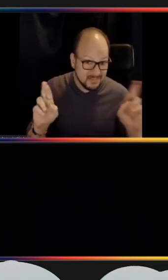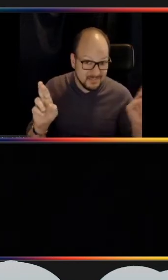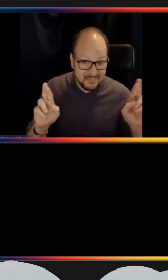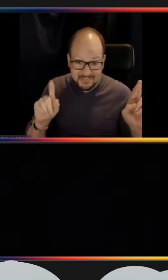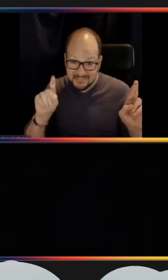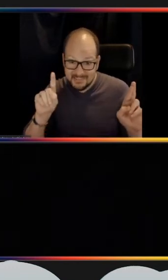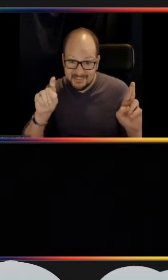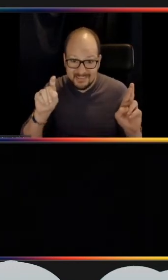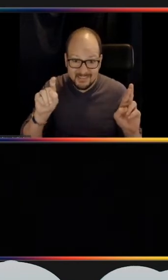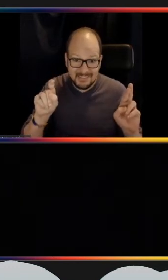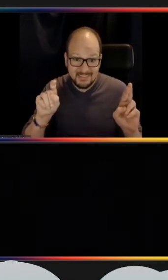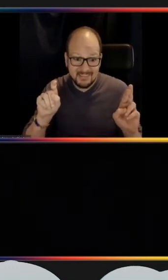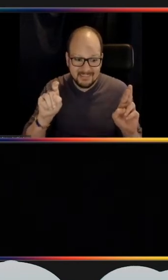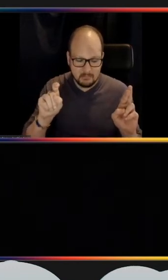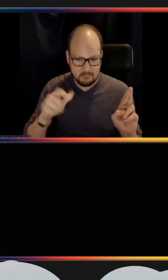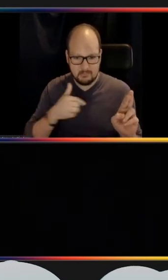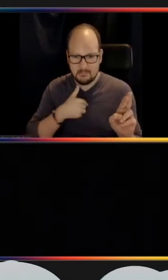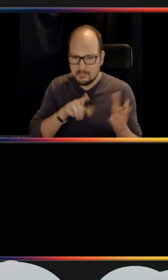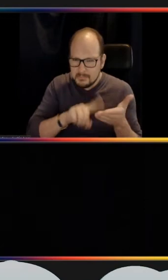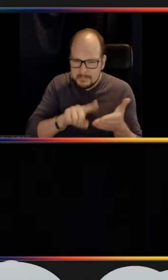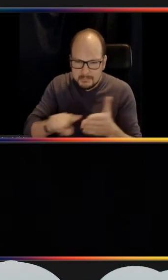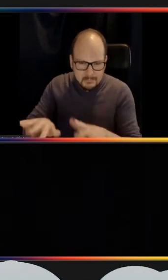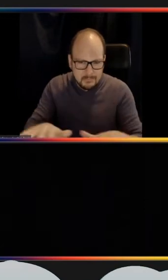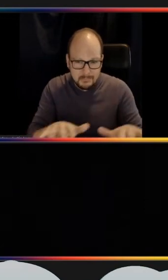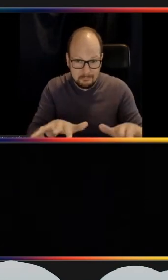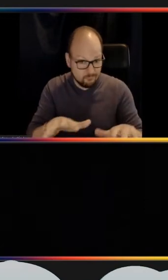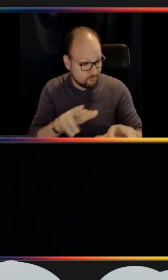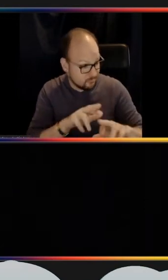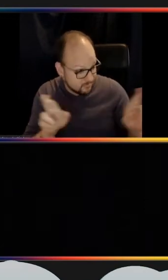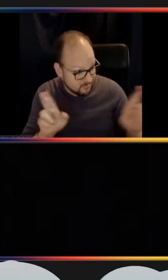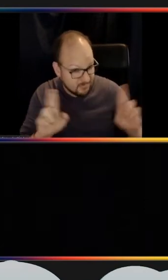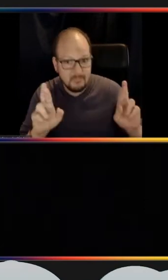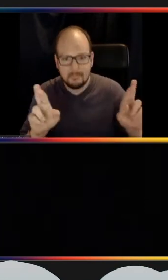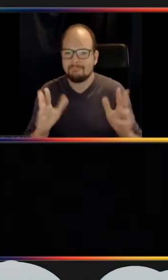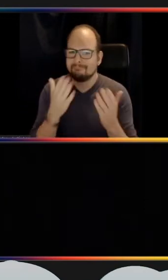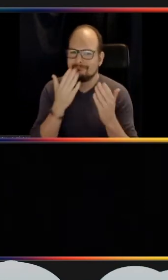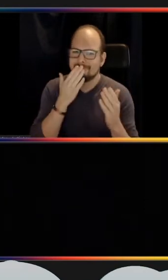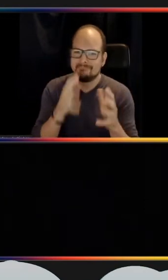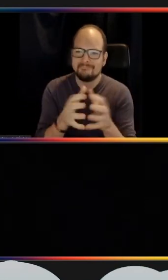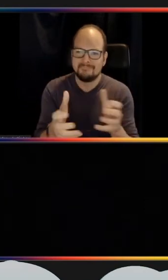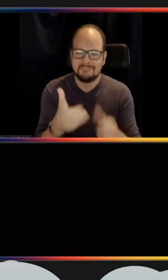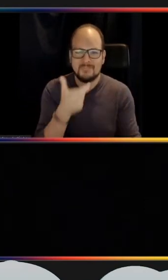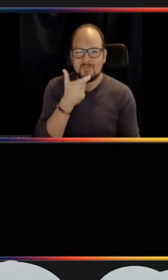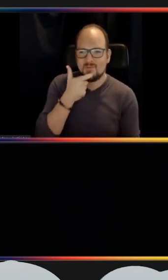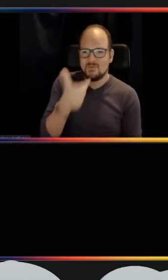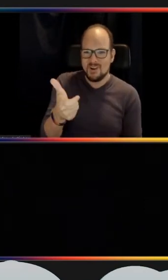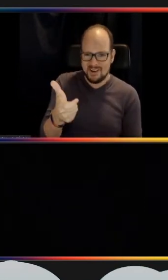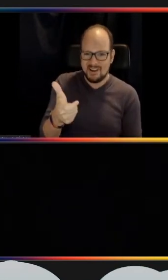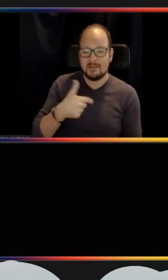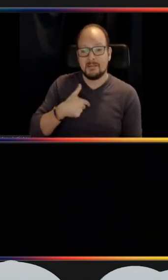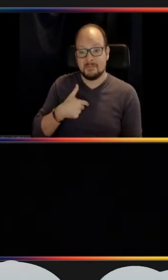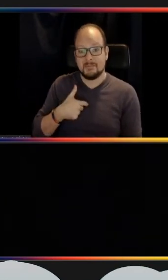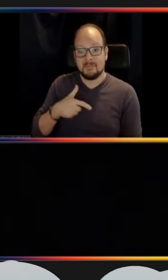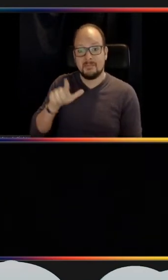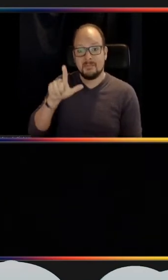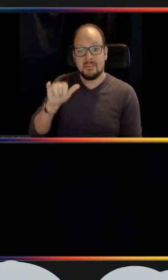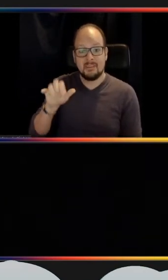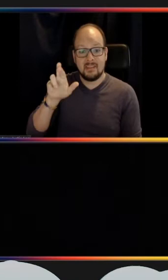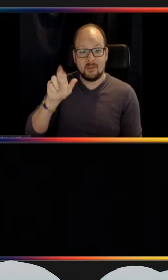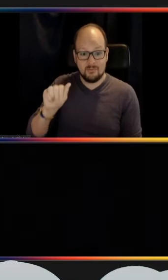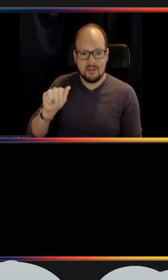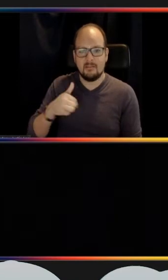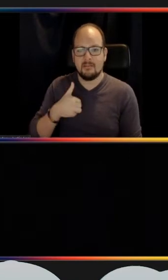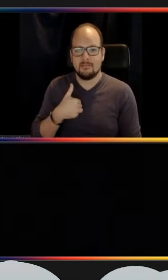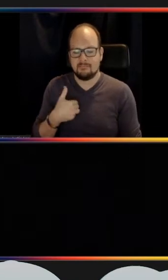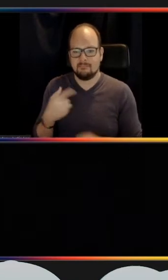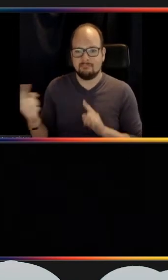One second, I make sure I have everything. And thank you so much for joining us today. I'm Lyra. I am here with Isabella Gomez from One Day